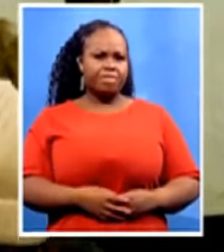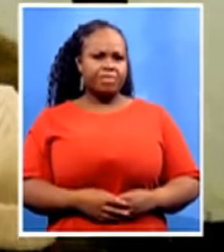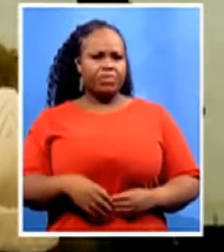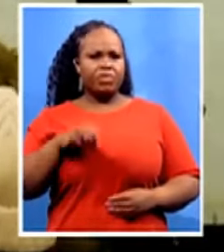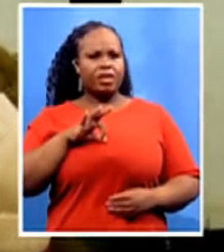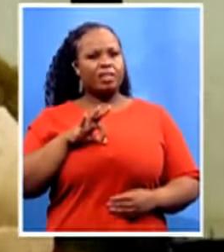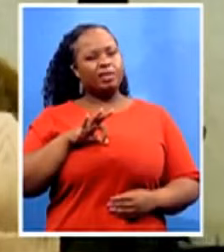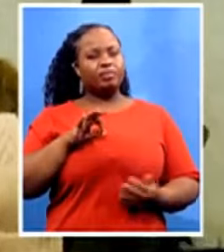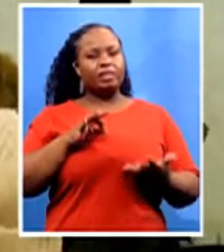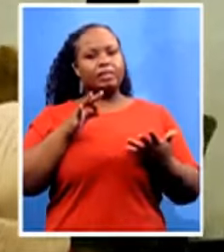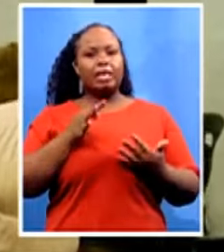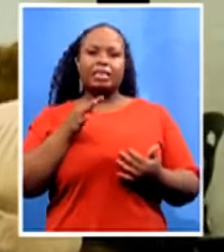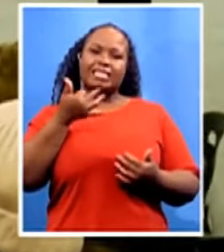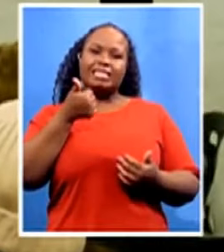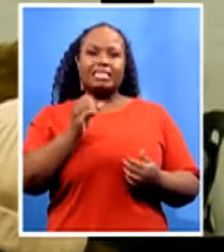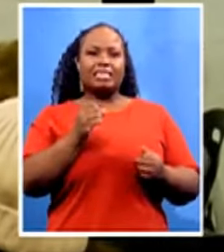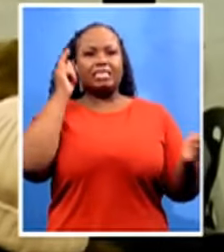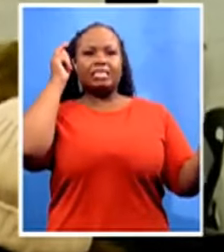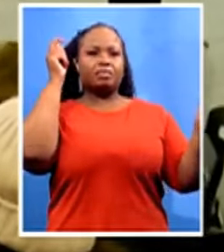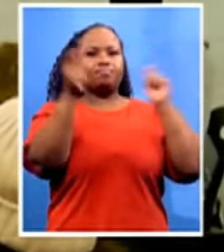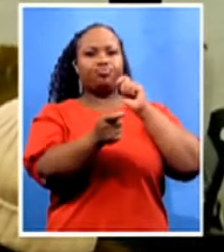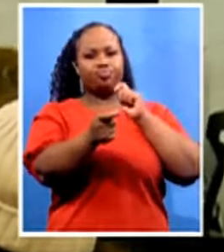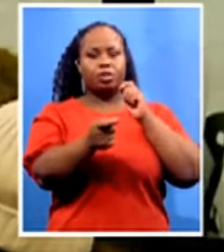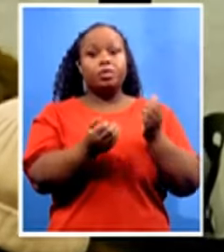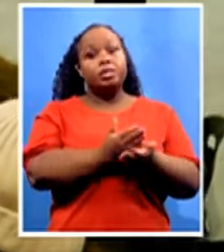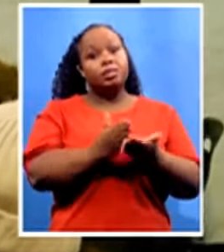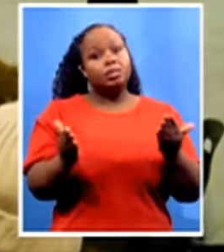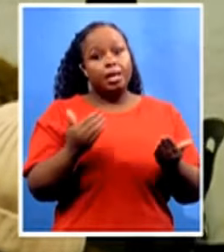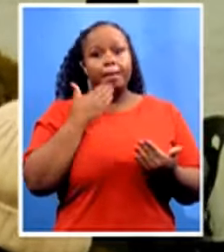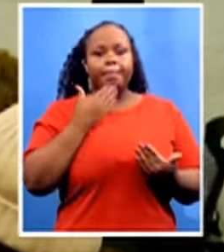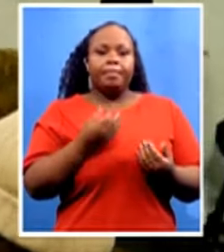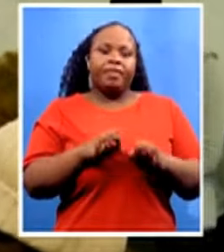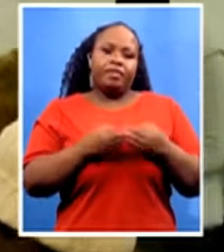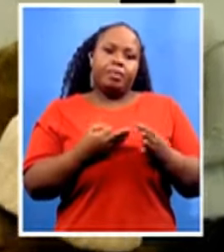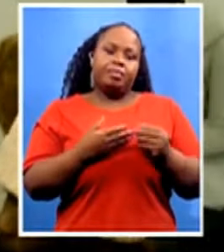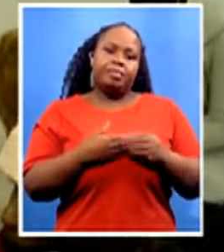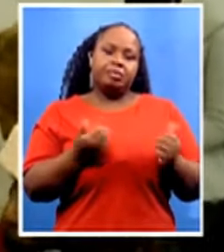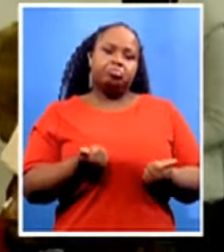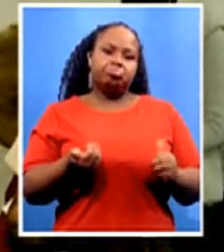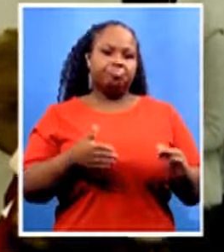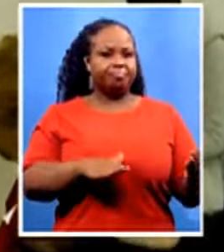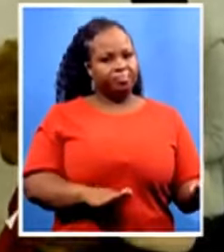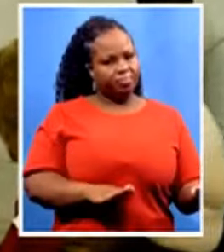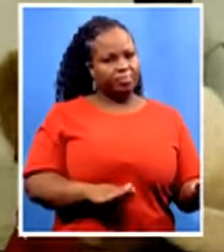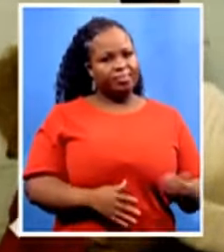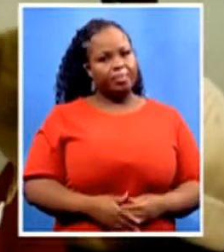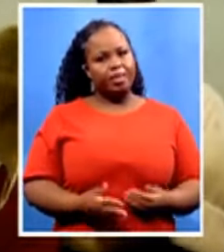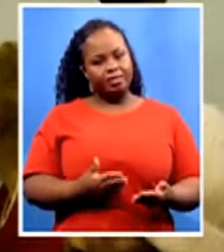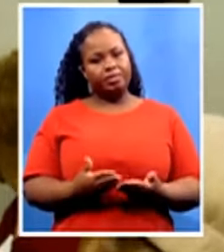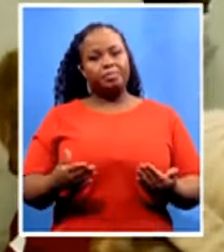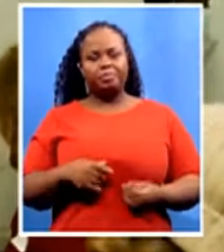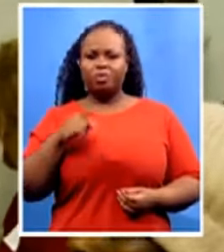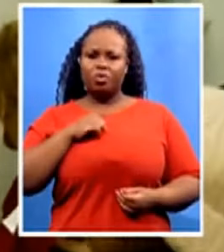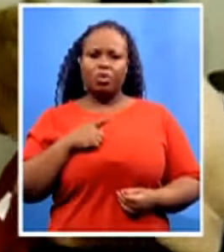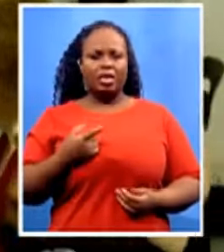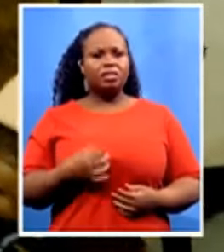their loved ones, so those who come to get vaccinated, I suppose that many take this very personal. I'm going to speak